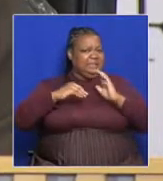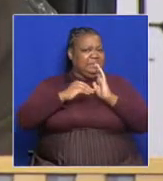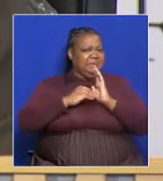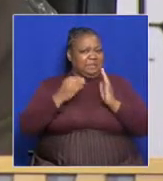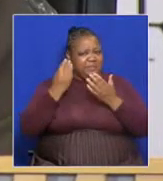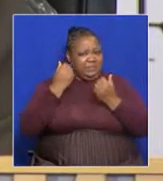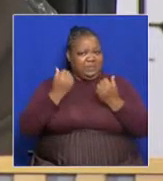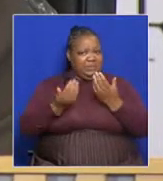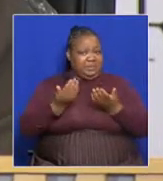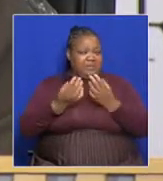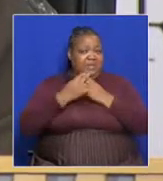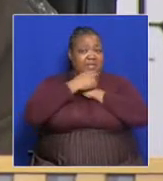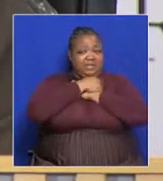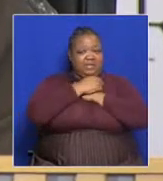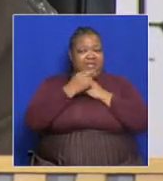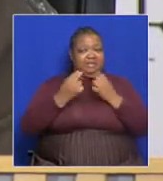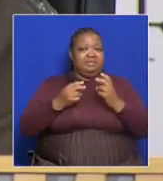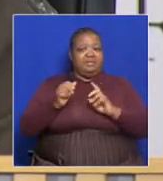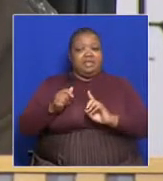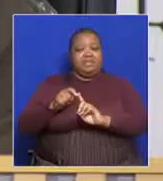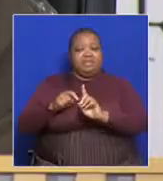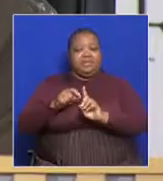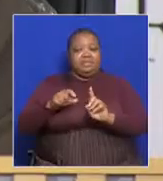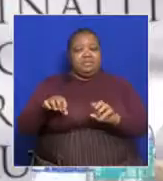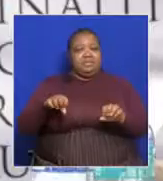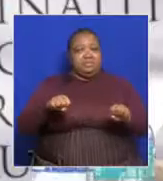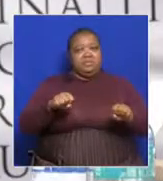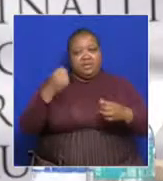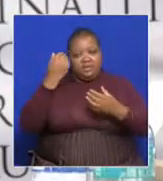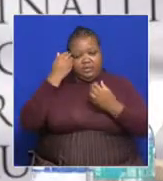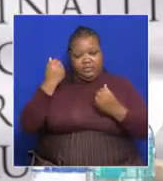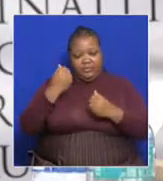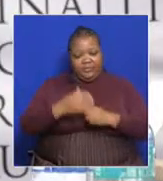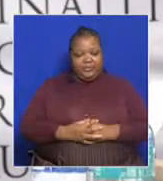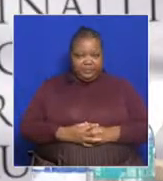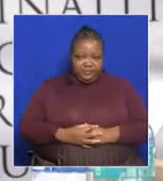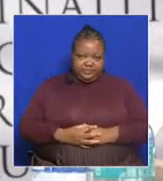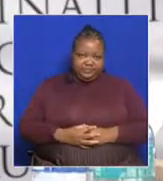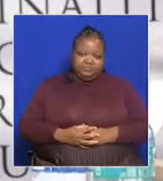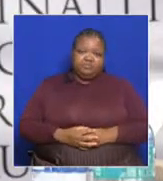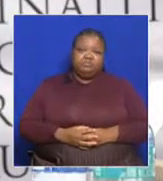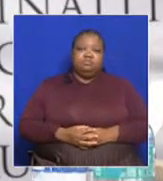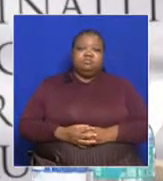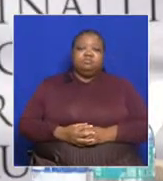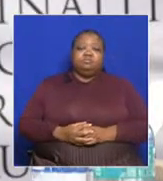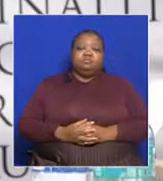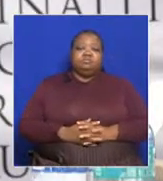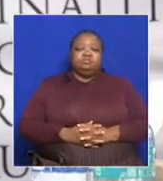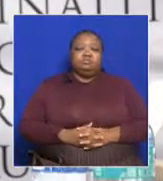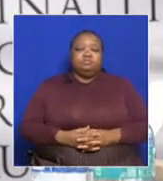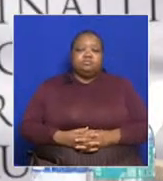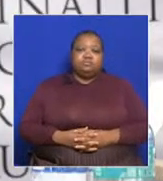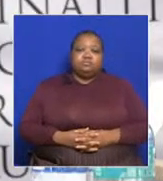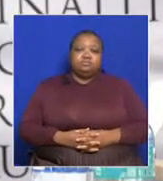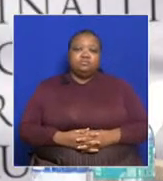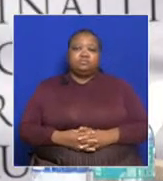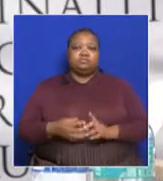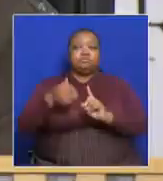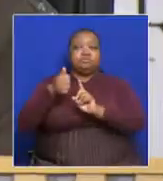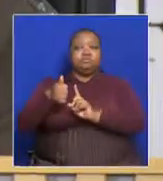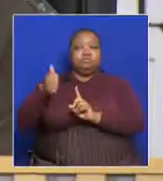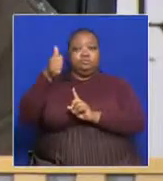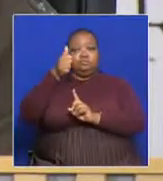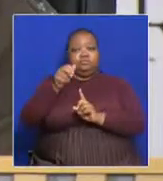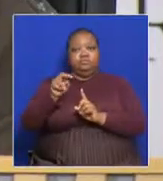else in his place. So I'm unsure of that, Commissioner. But in that period, Brigadier Newswa was the provincial commander.